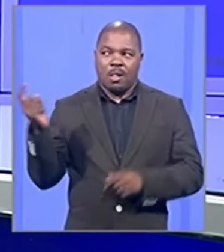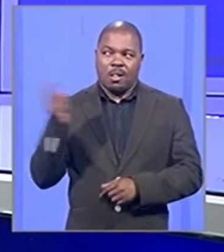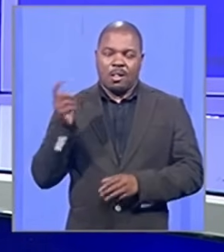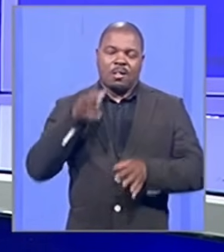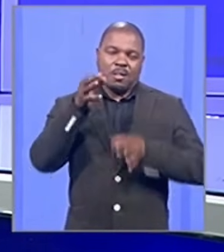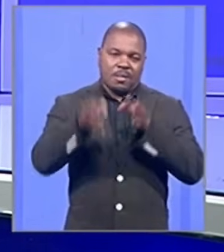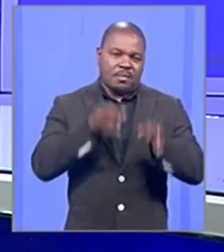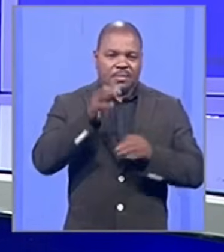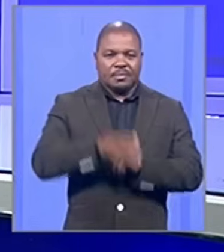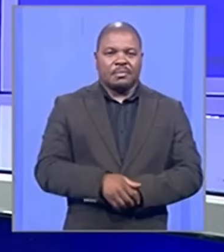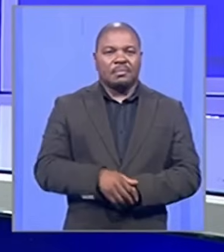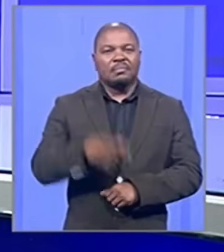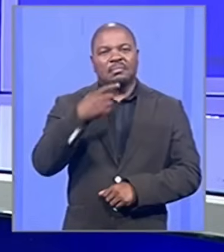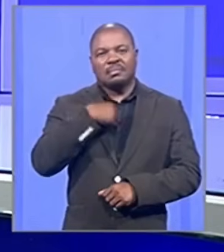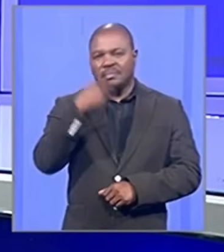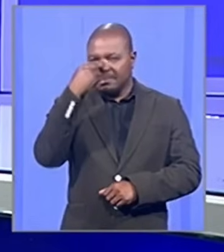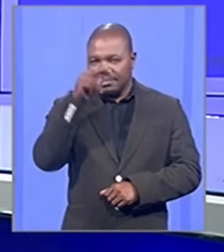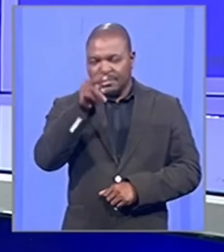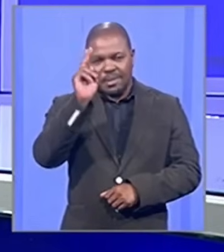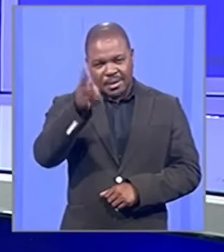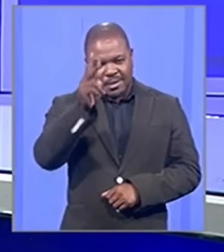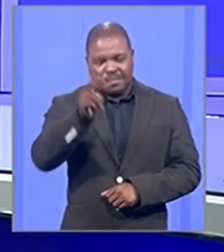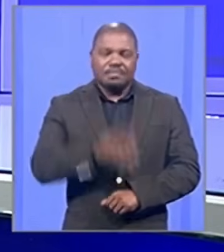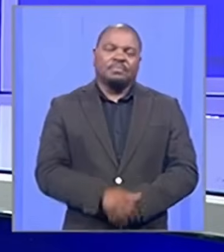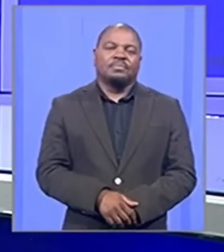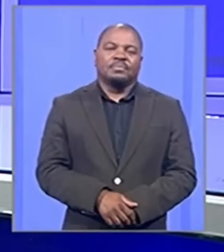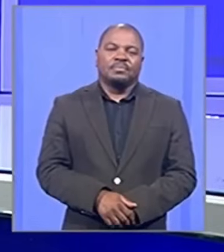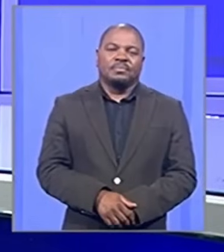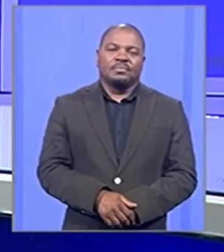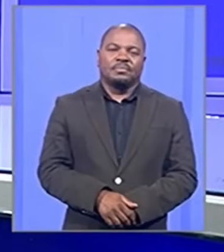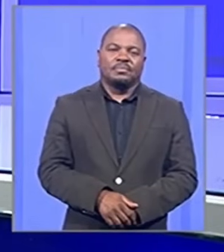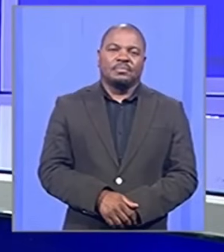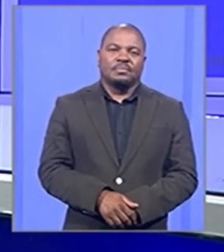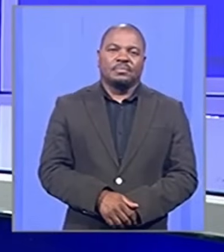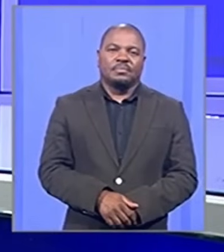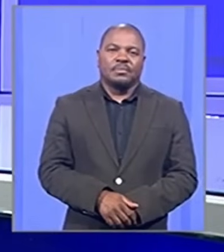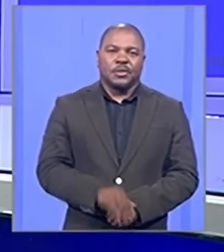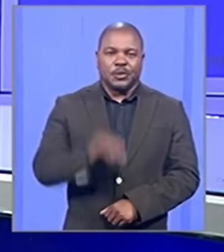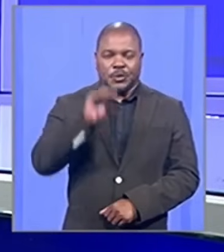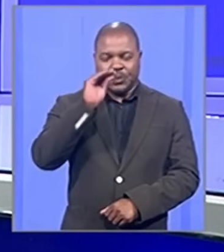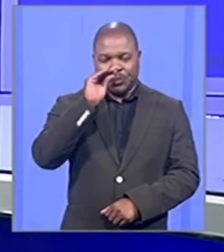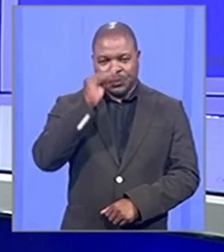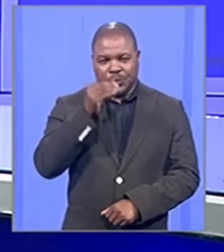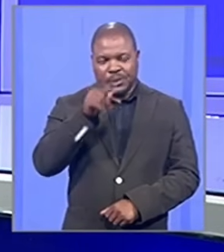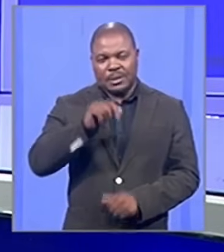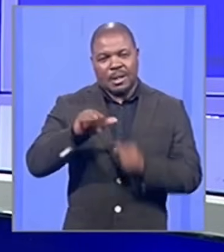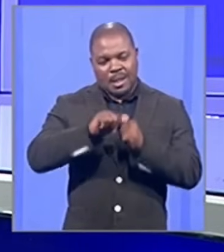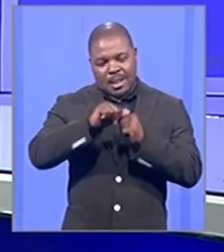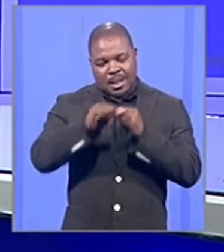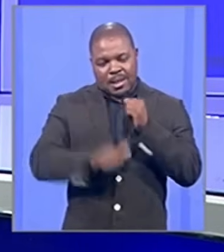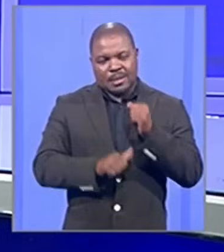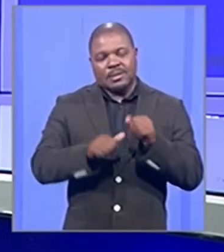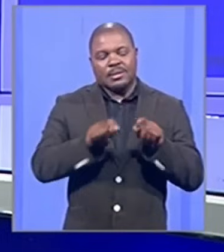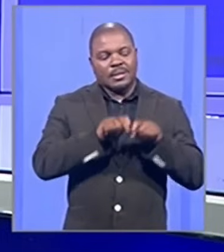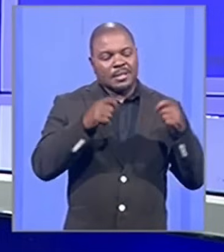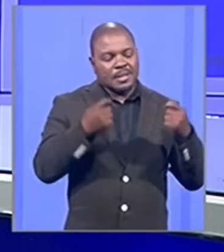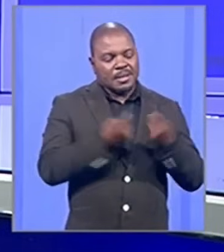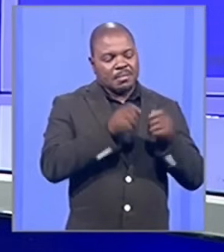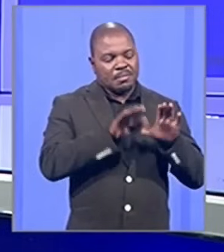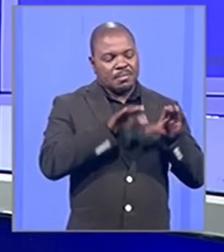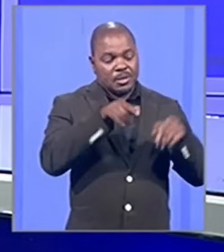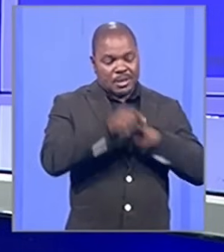bosa. Go fitla re kopana gape mo nakong e tlang, se e ne le kgaso ya bofelo ka setlhopha sa